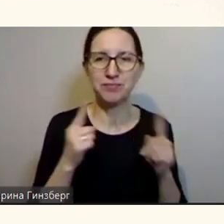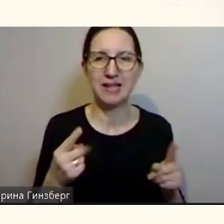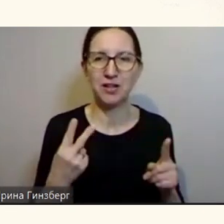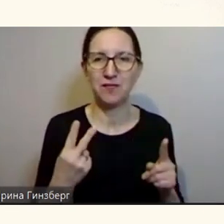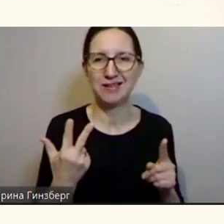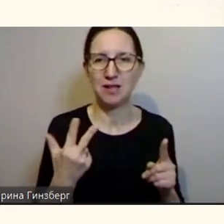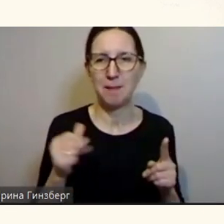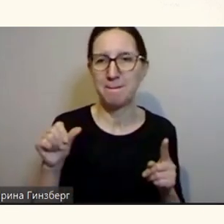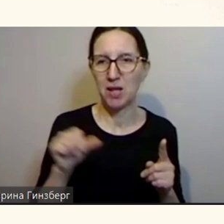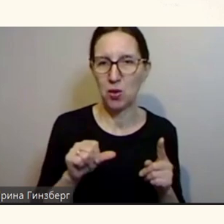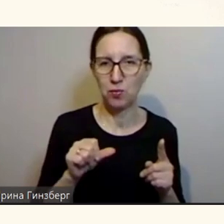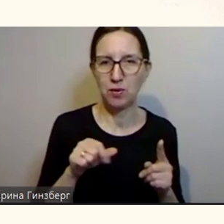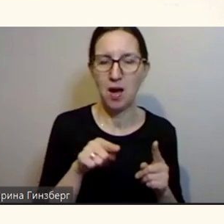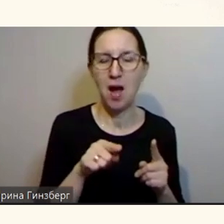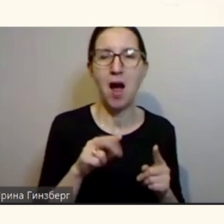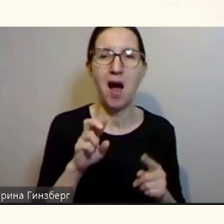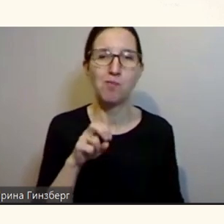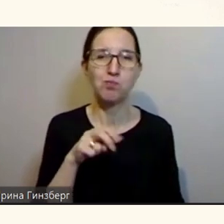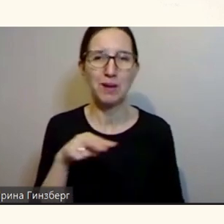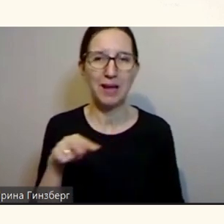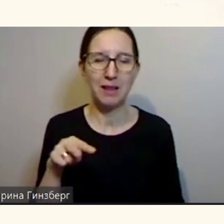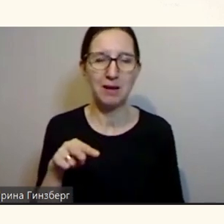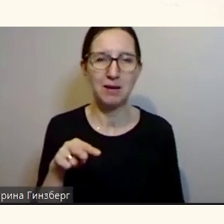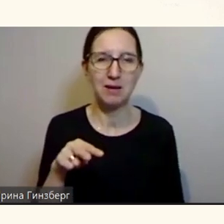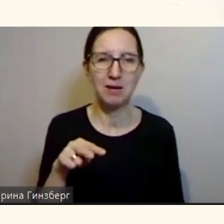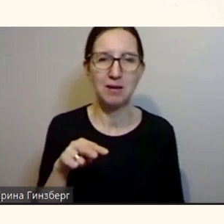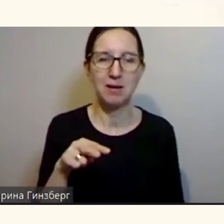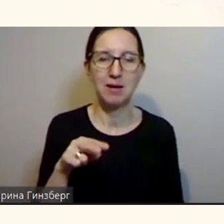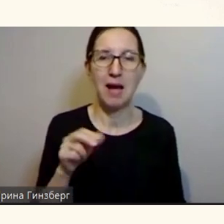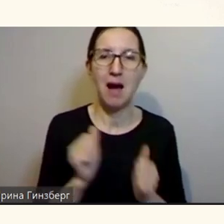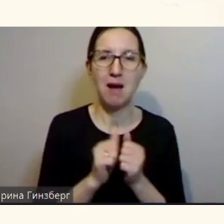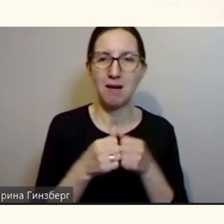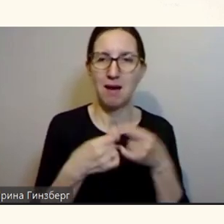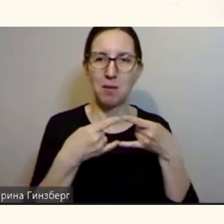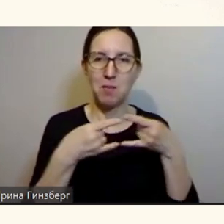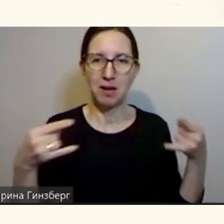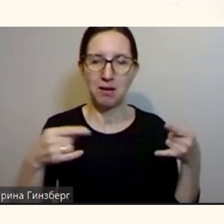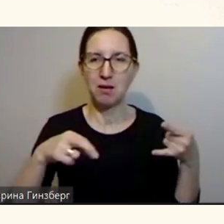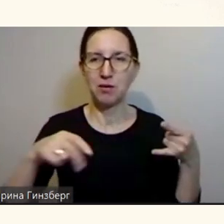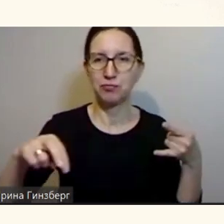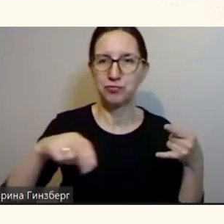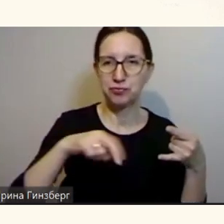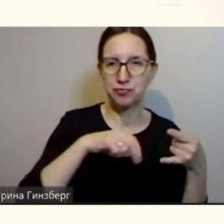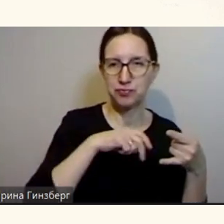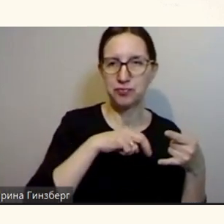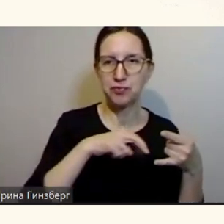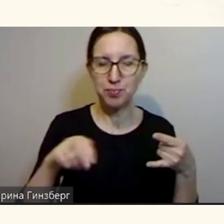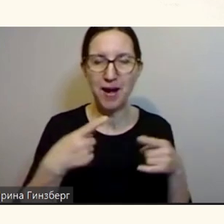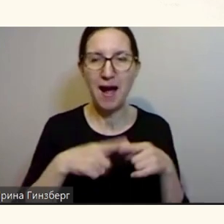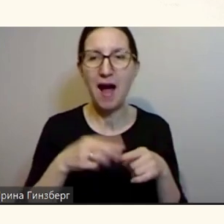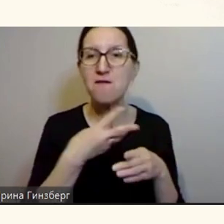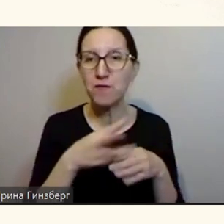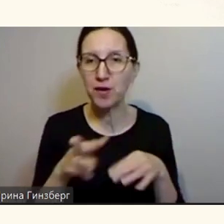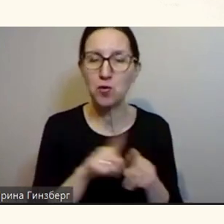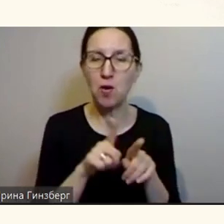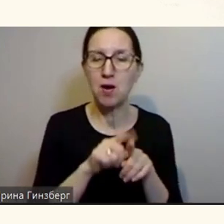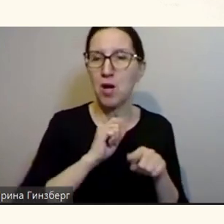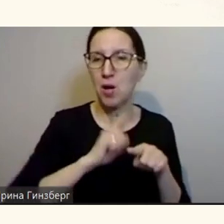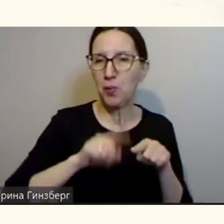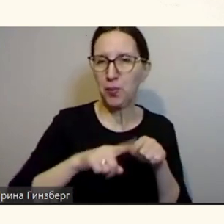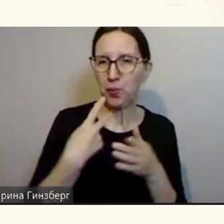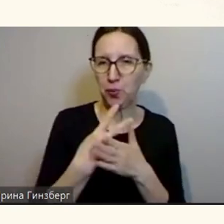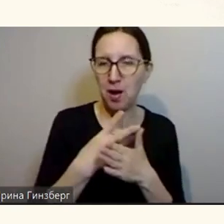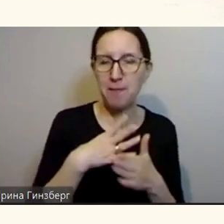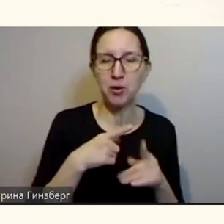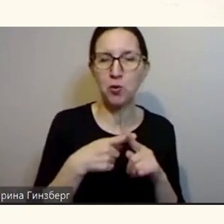He would look at, but it was a four-year-old birthday party. So it's children. And